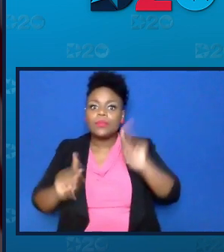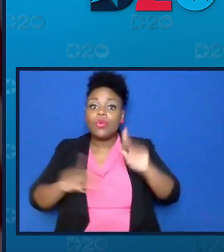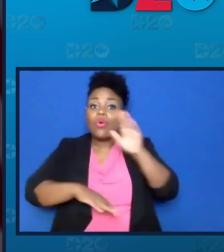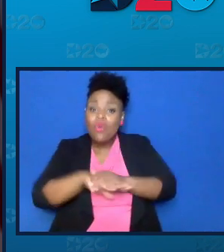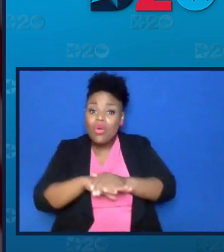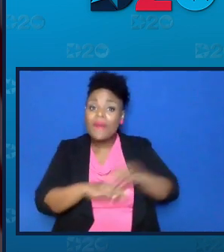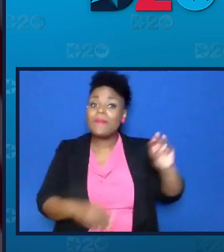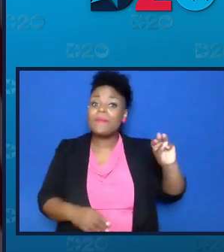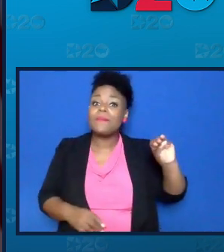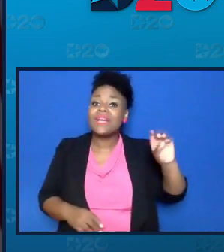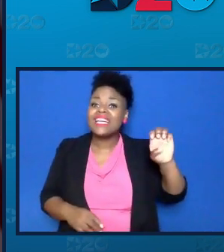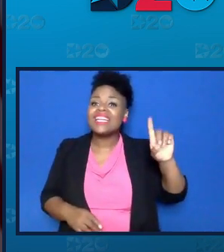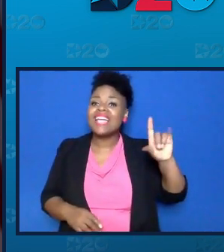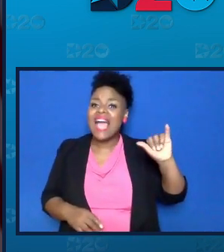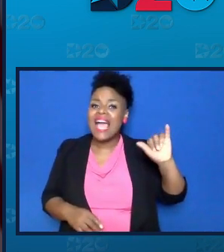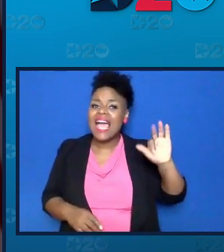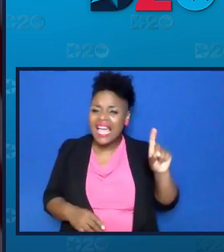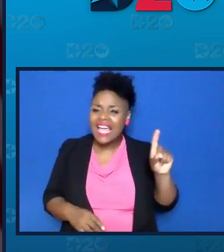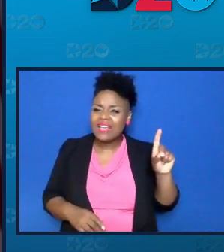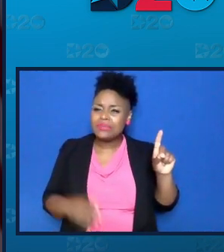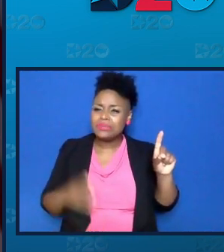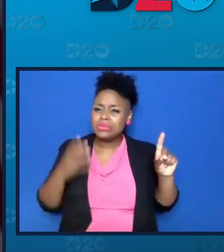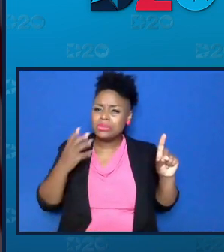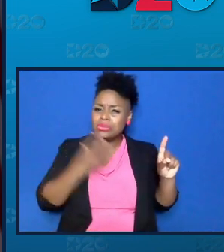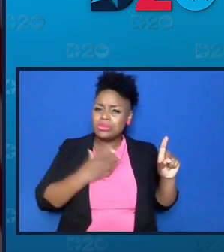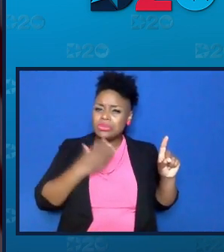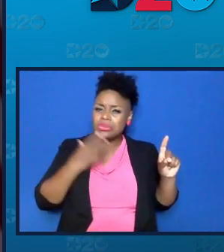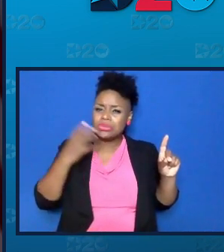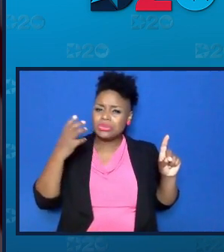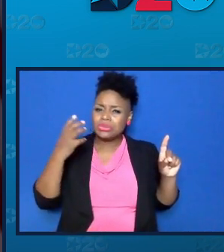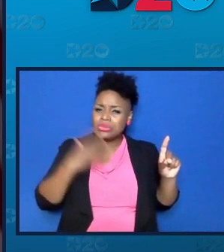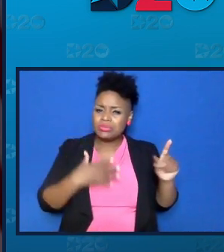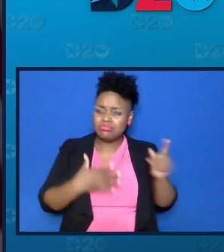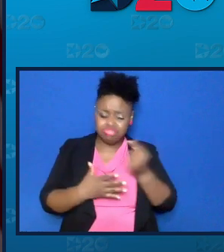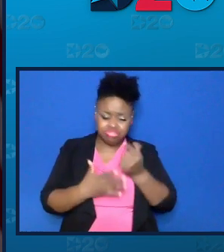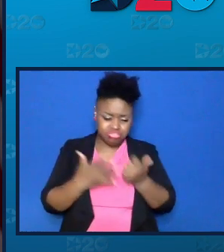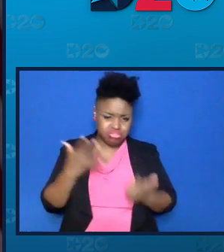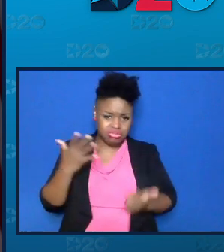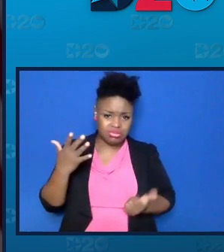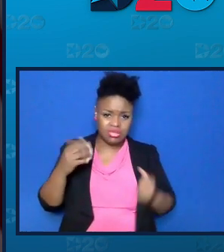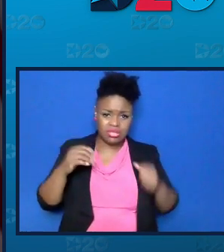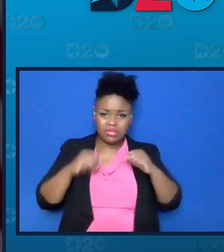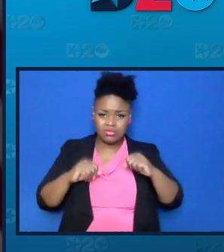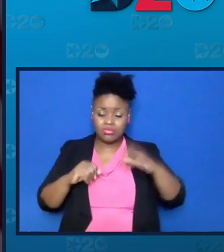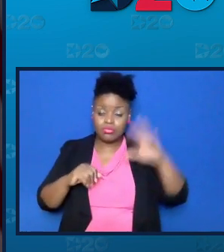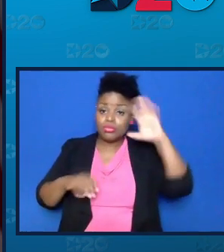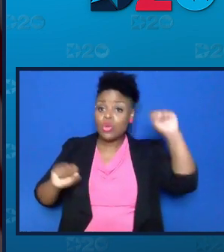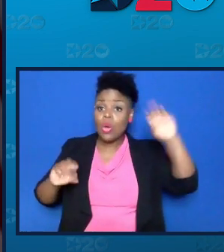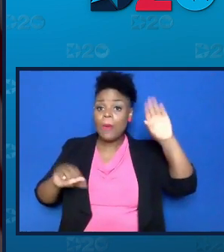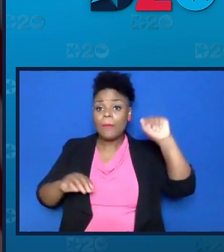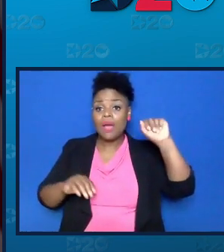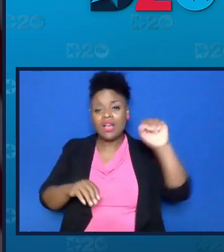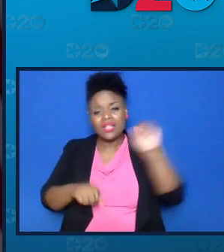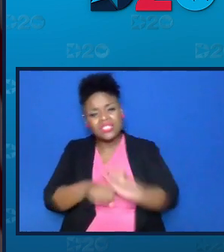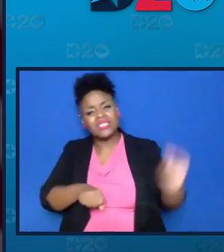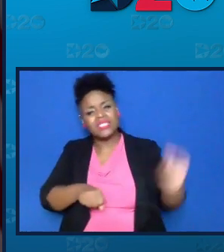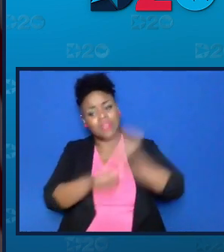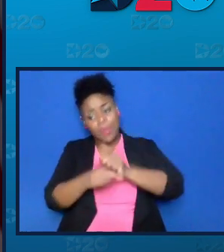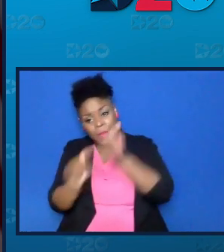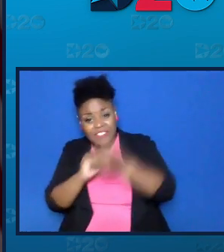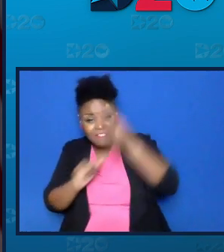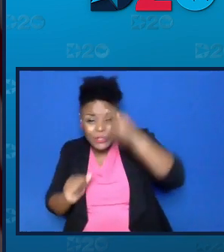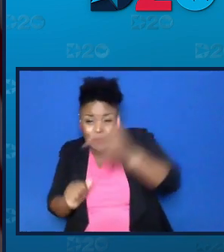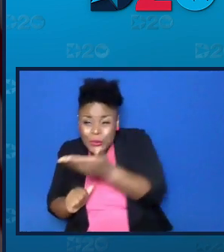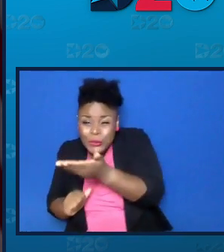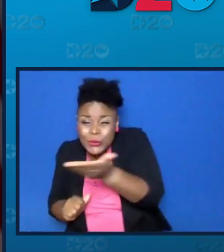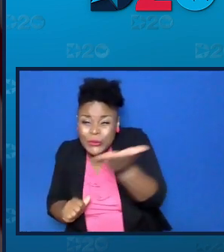and getting rid of the protections that President Obama worked so hard to get passed for people who have 100 million more